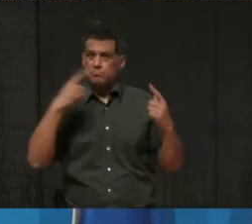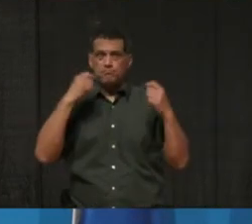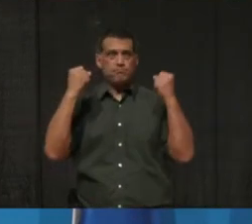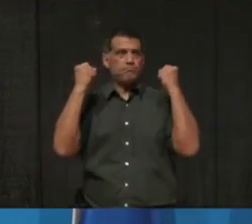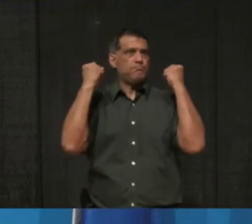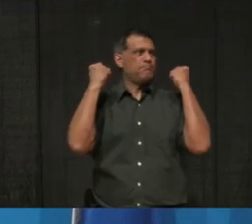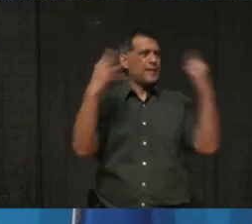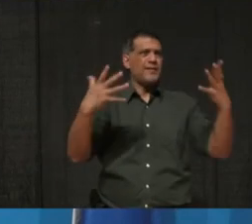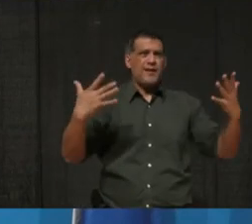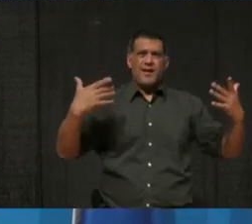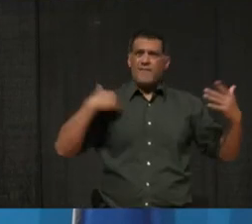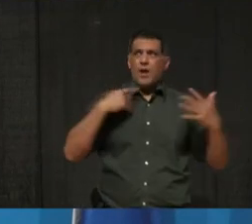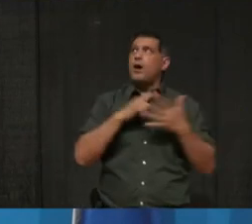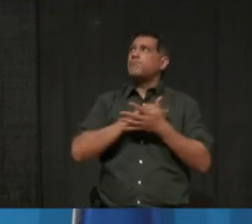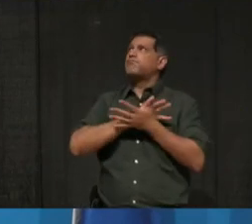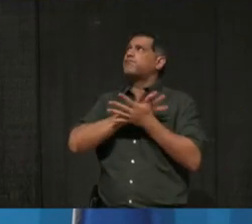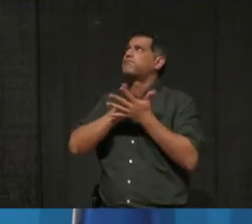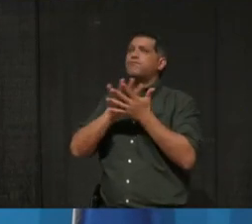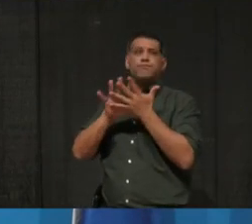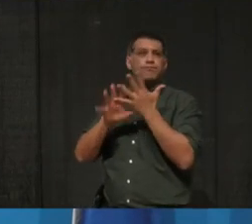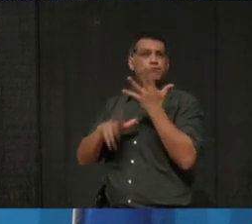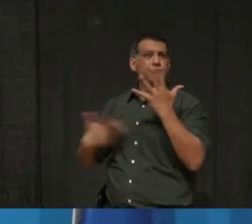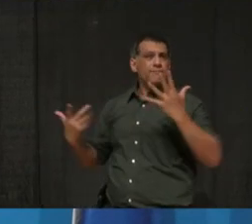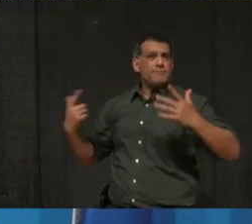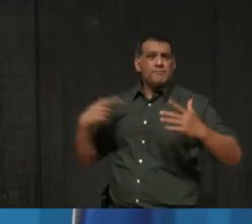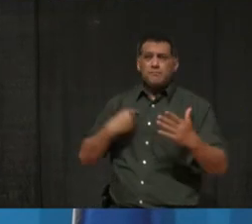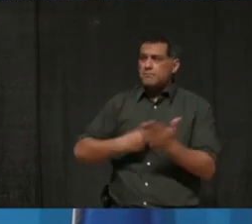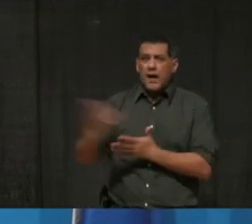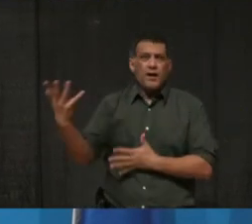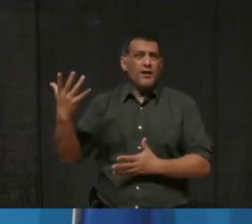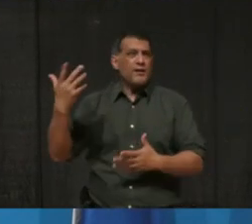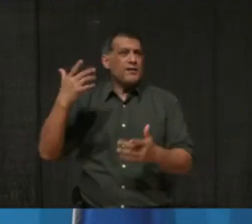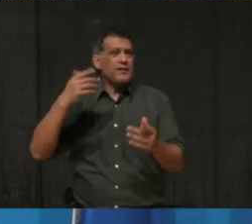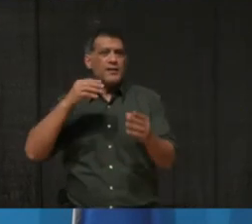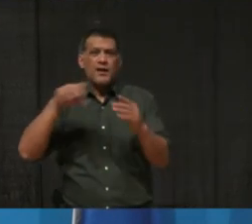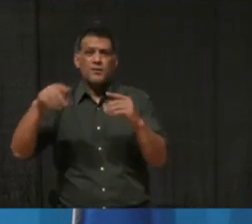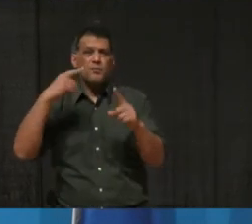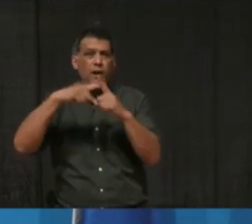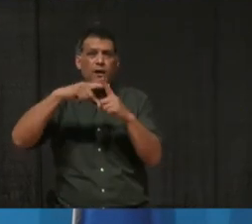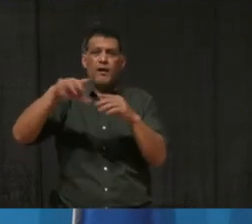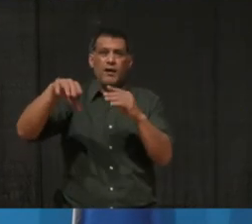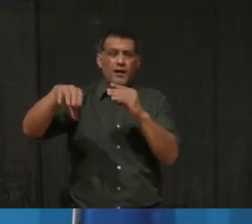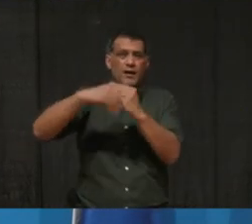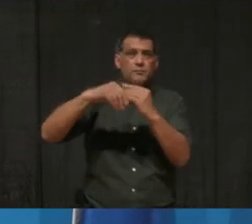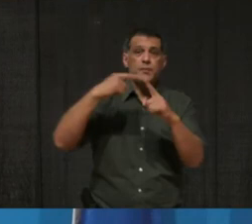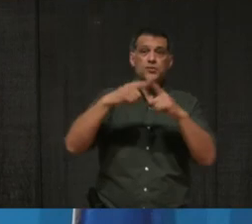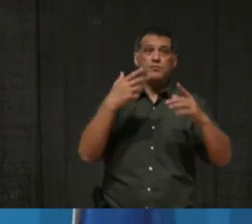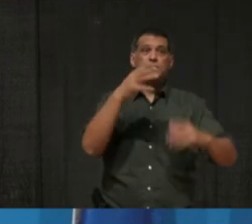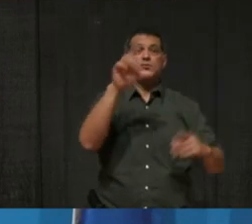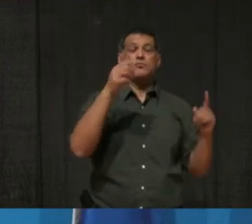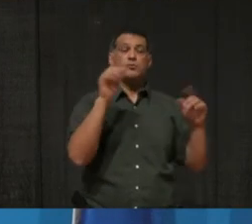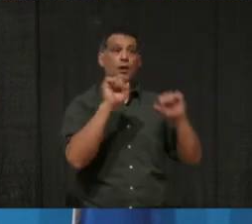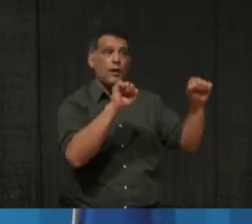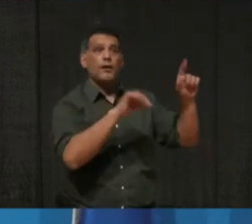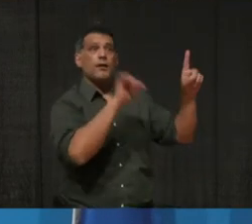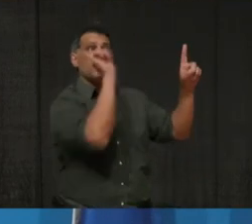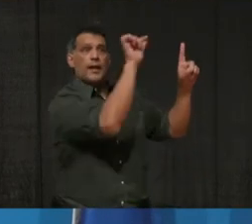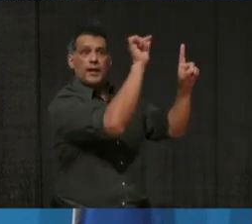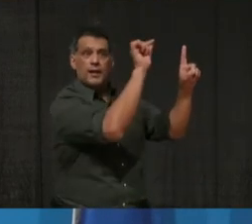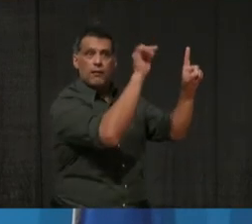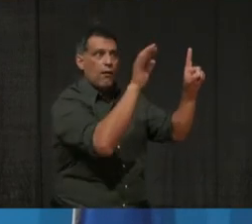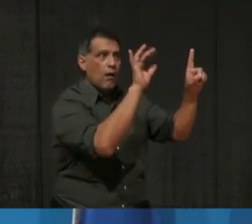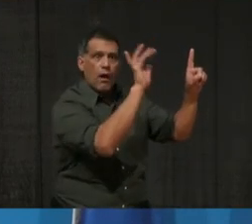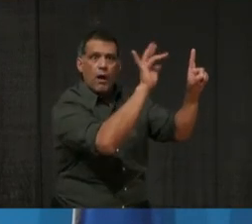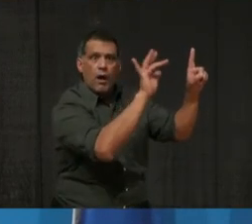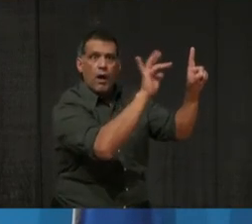know, add to cart can be quite therapeutic for a lot of people as well. I understand that. But it was meant to really raise awareness of the